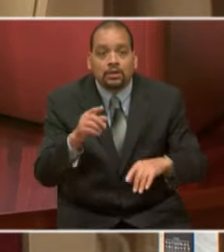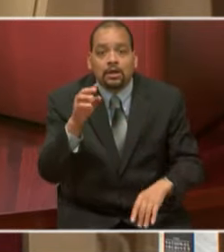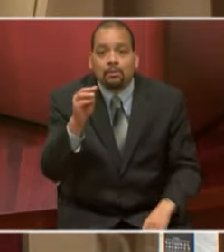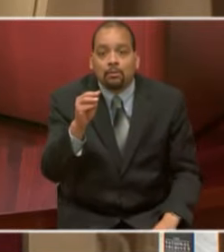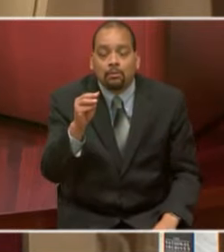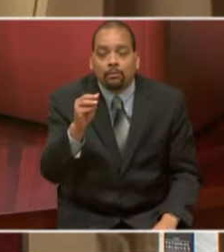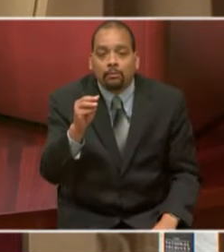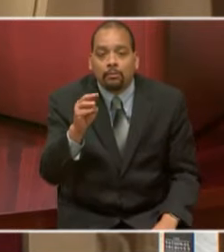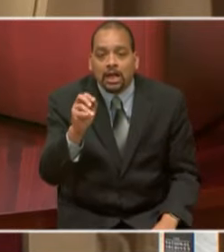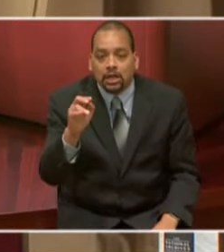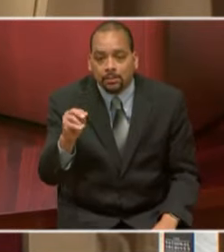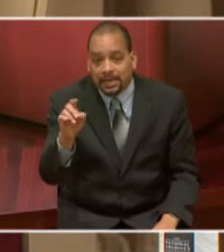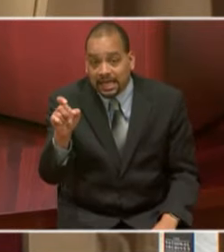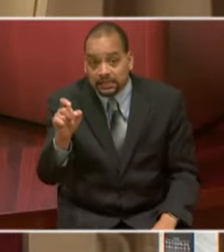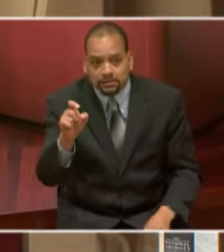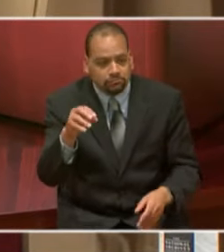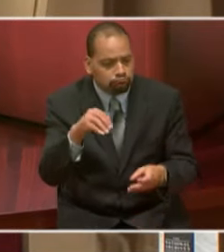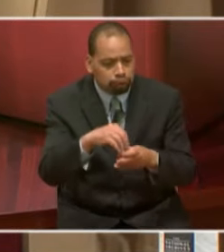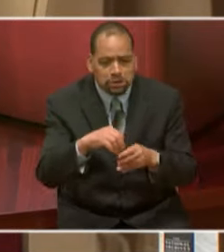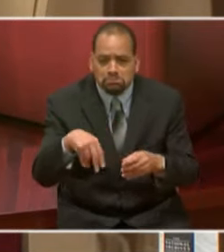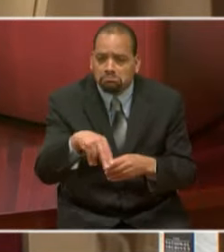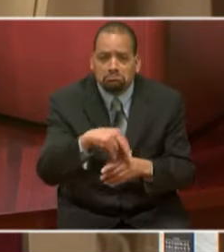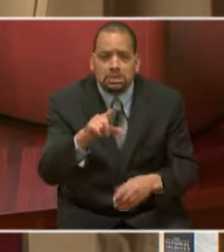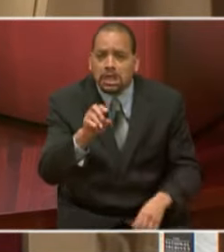of peace, one of nonviolence.